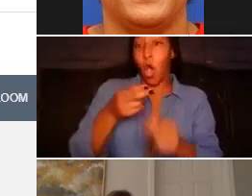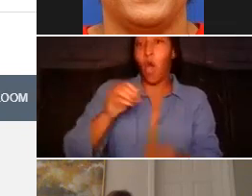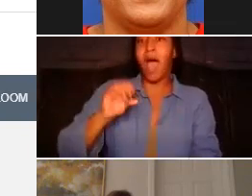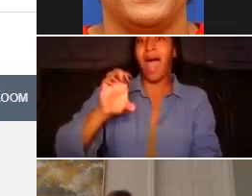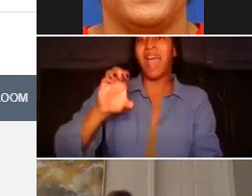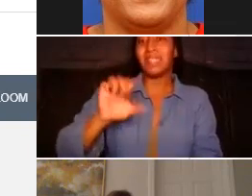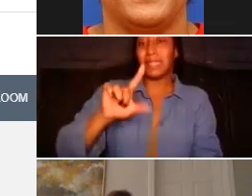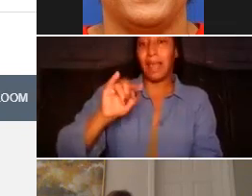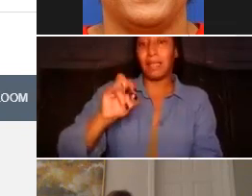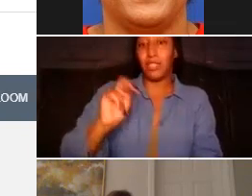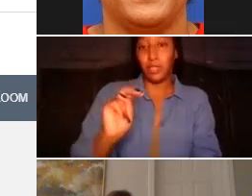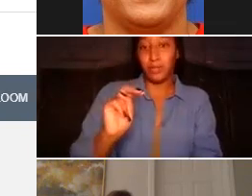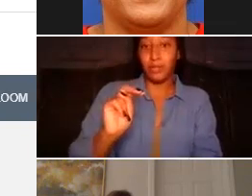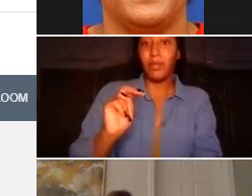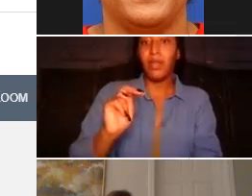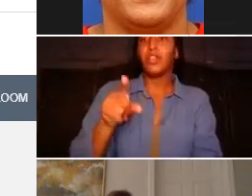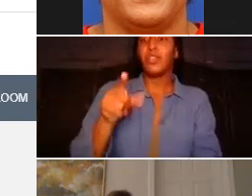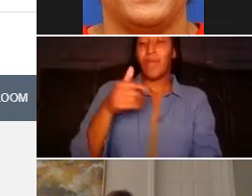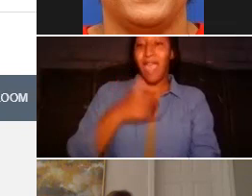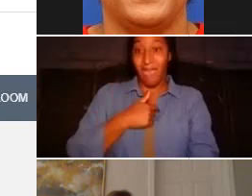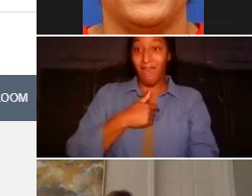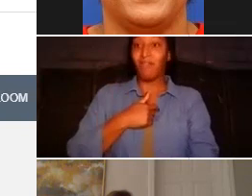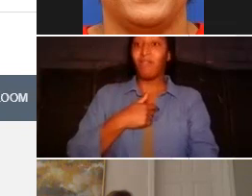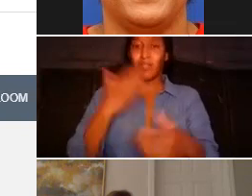example, but those molecules also oscillate.